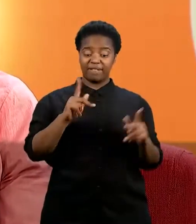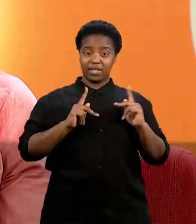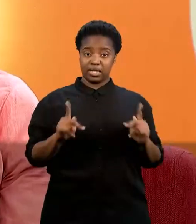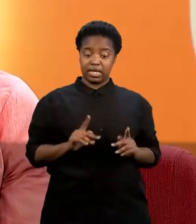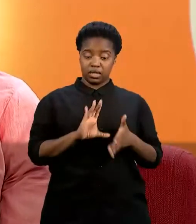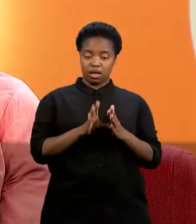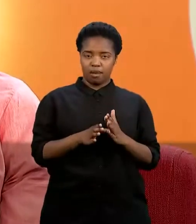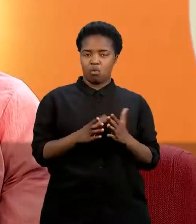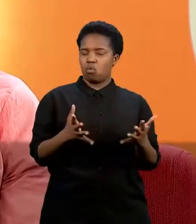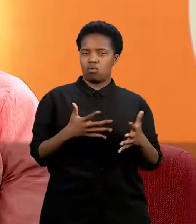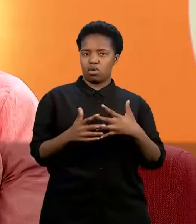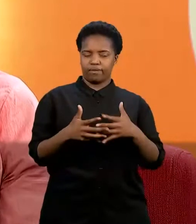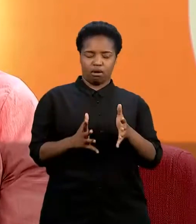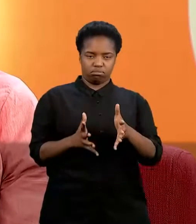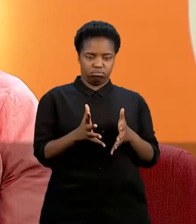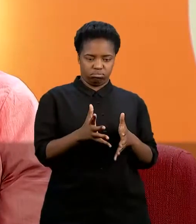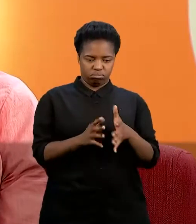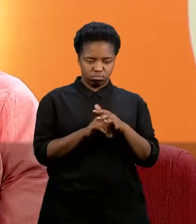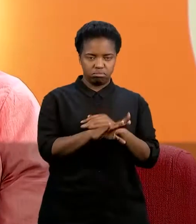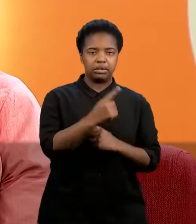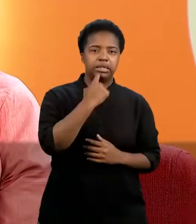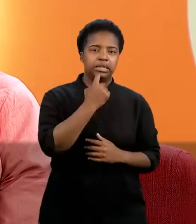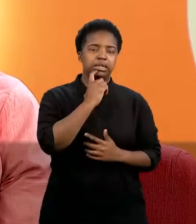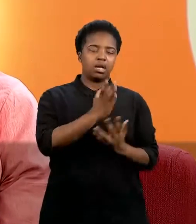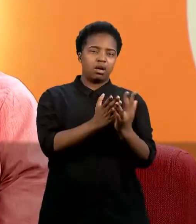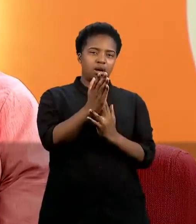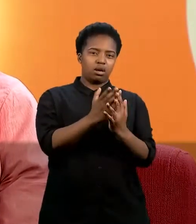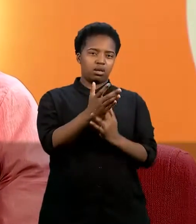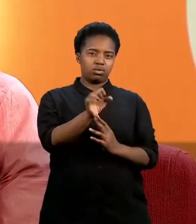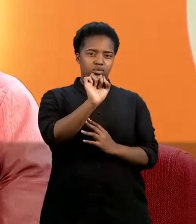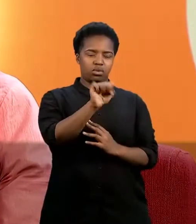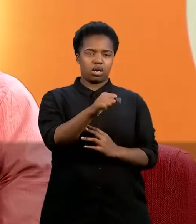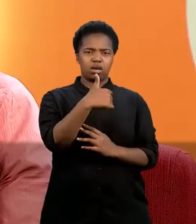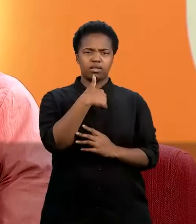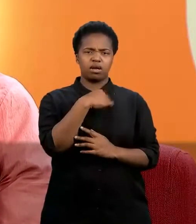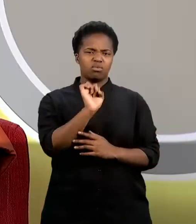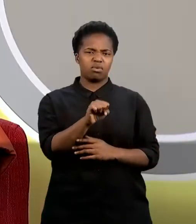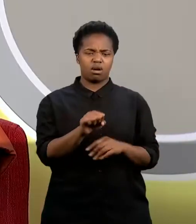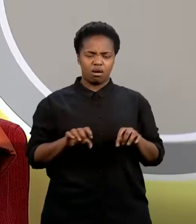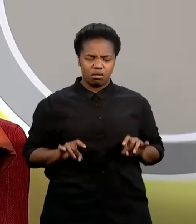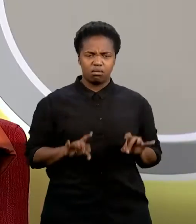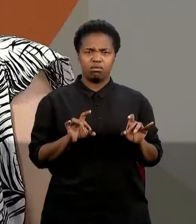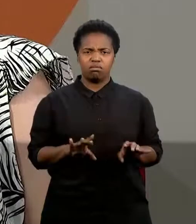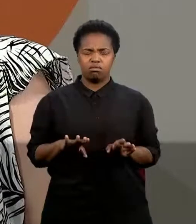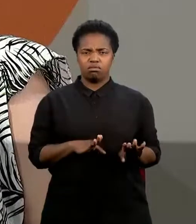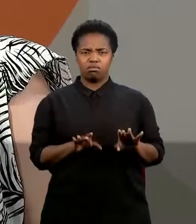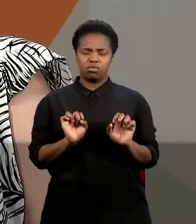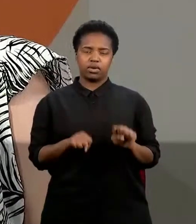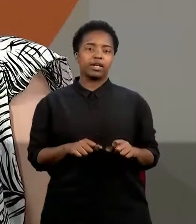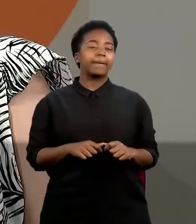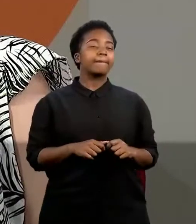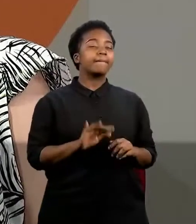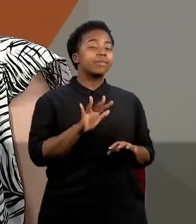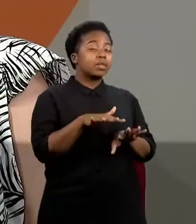find everything easily accessible for everybody and be able to move around very easily. Slowly the fashion industry